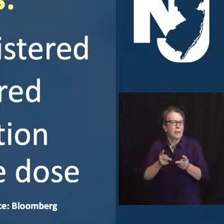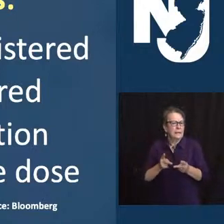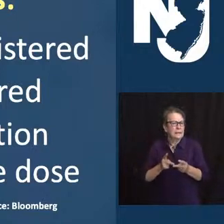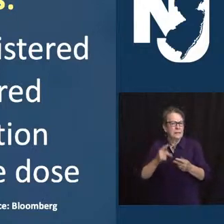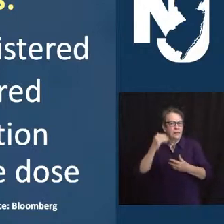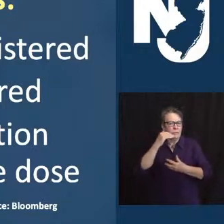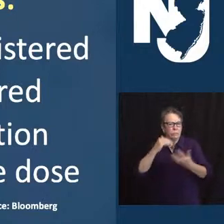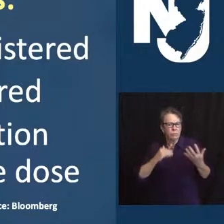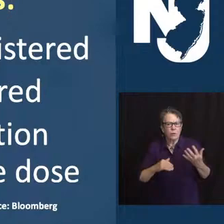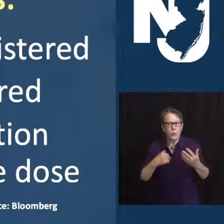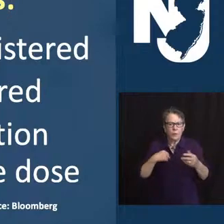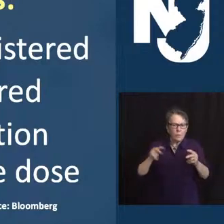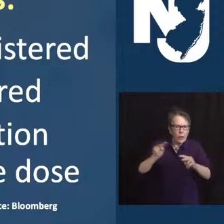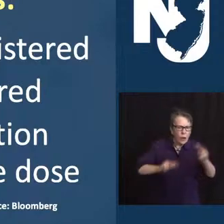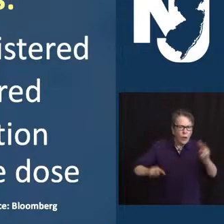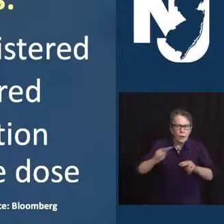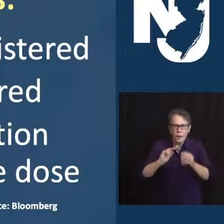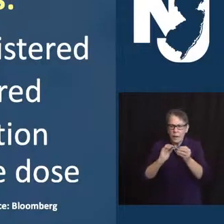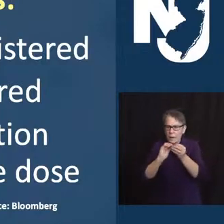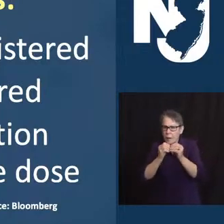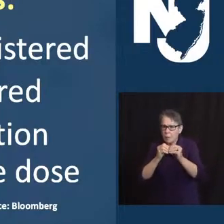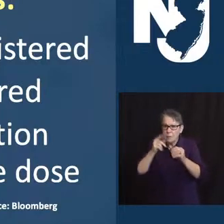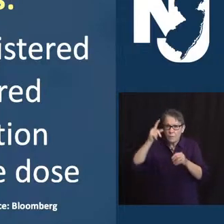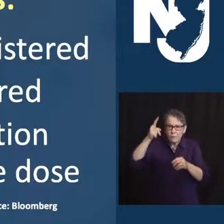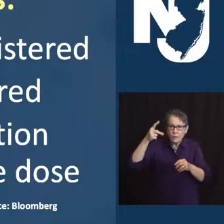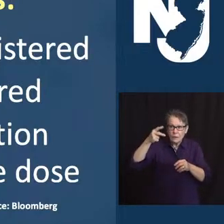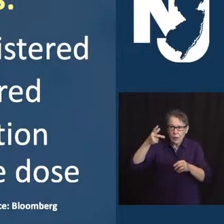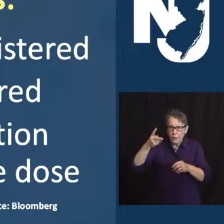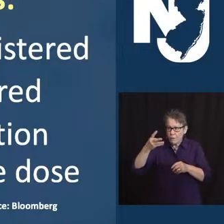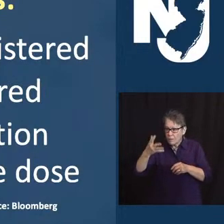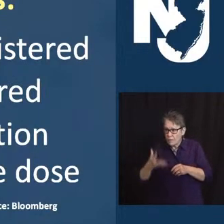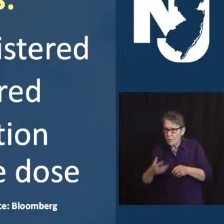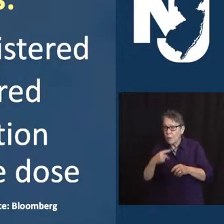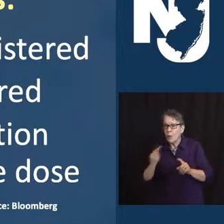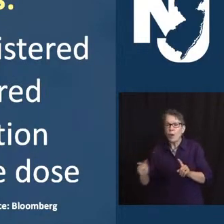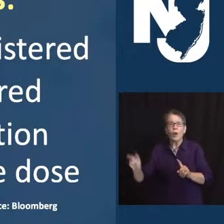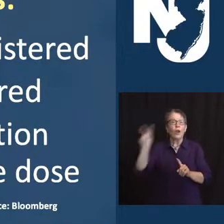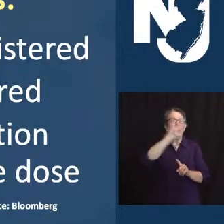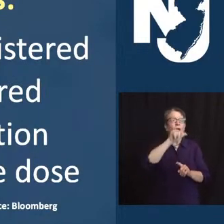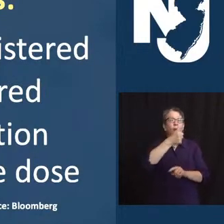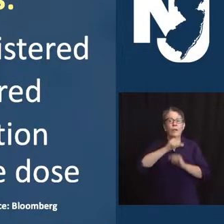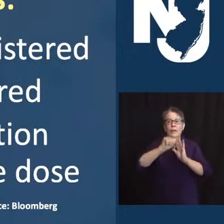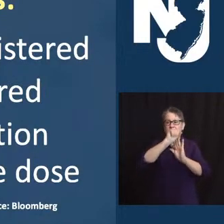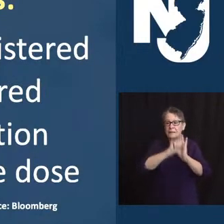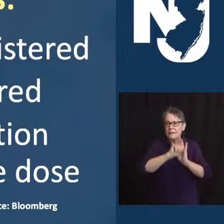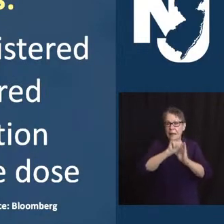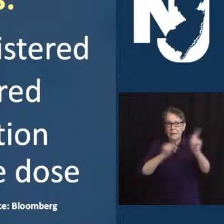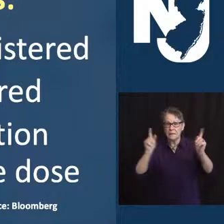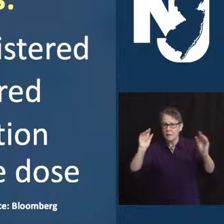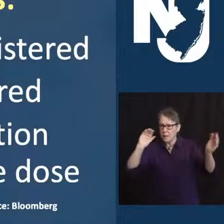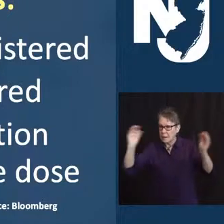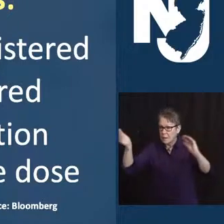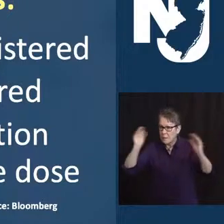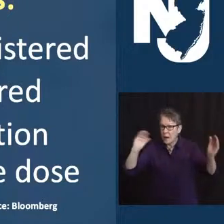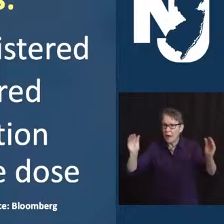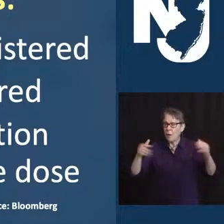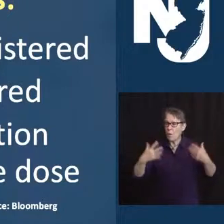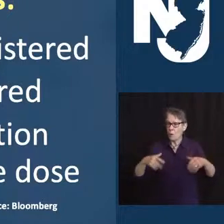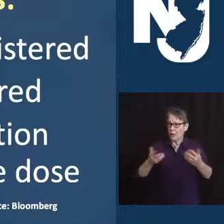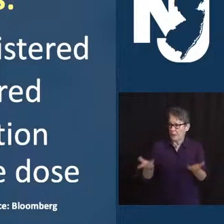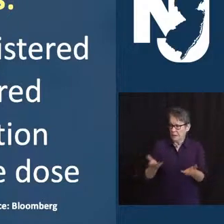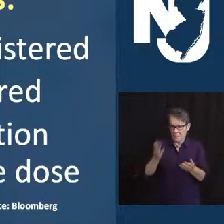trying to pat ourselves on the back, Judy, but look at the other states. There are states on there that don't have as many people as Bergen County or Essex